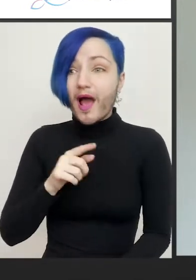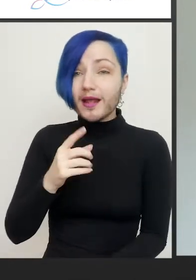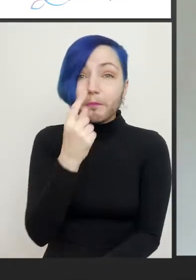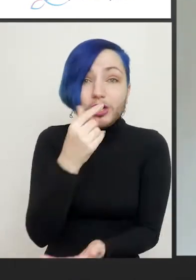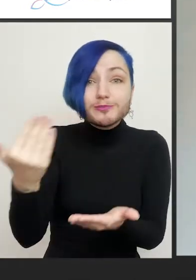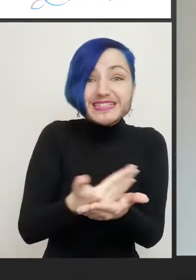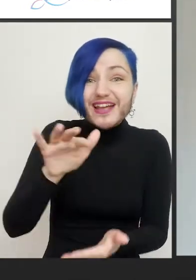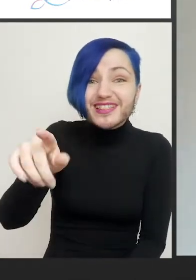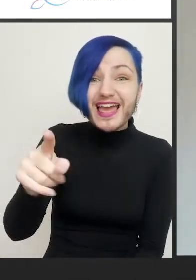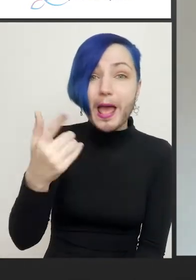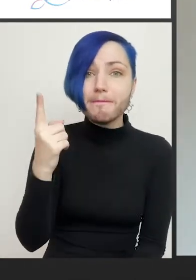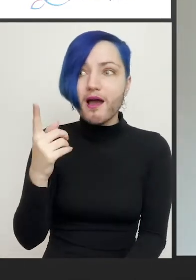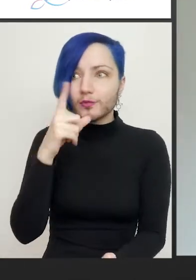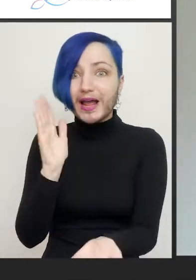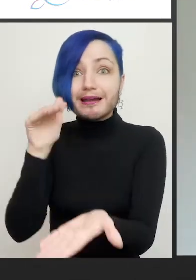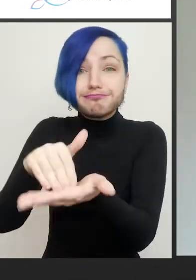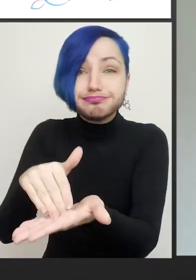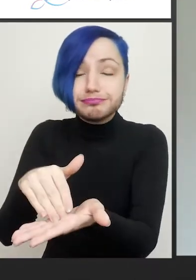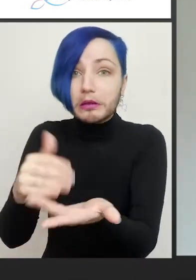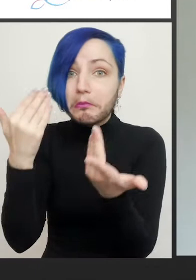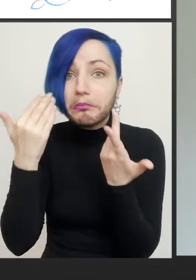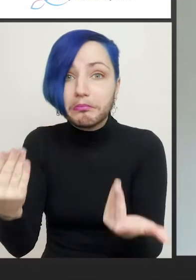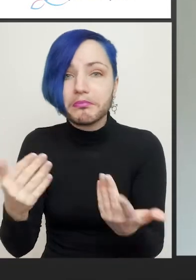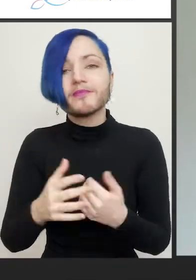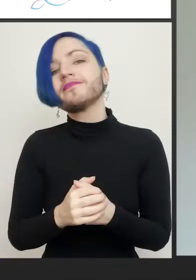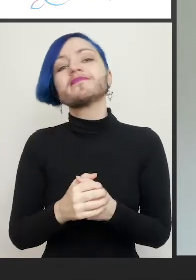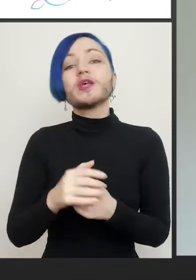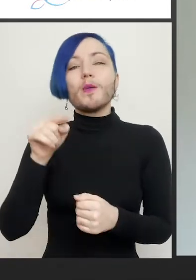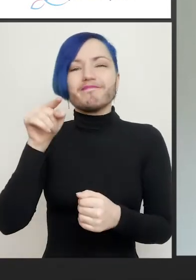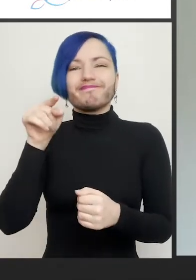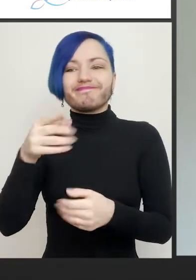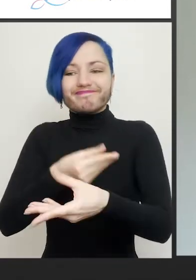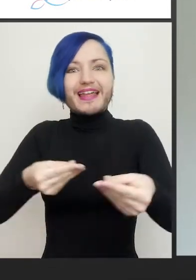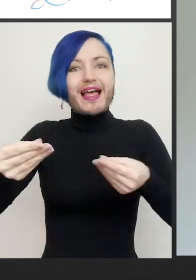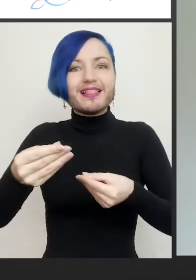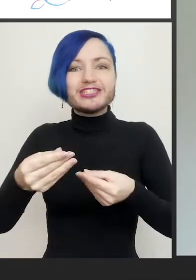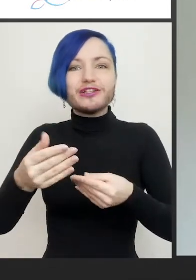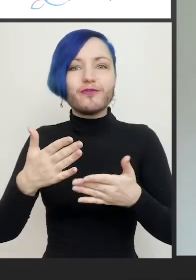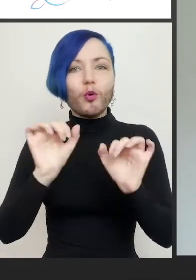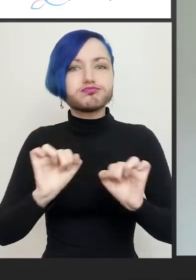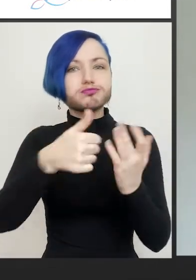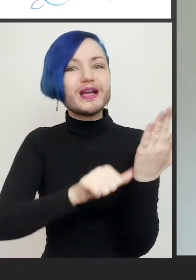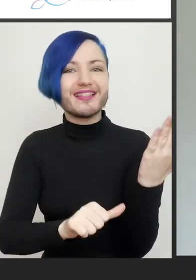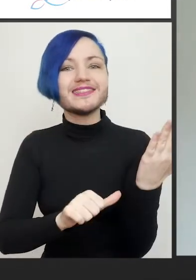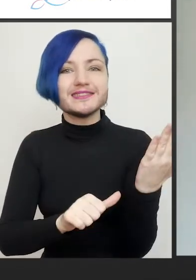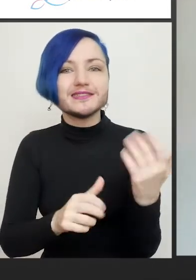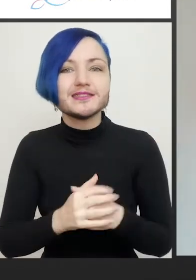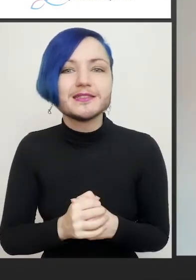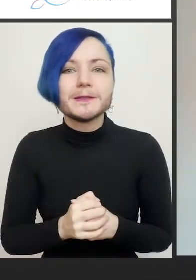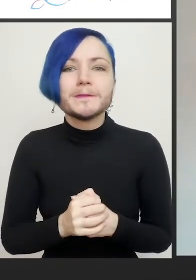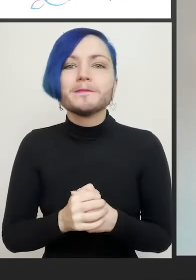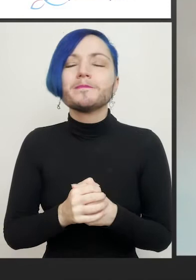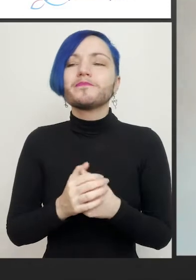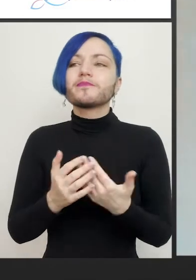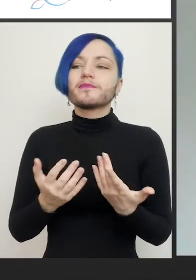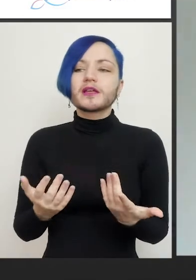And that can be with the waiting list for healthcare, or that can be, yeah, that can be the fact that you might have a certain idea about what